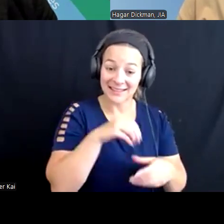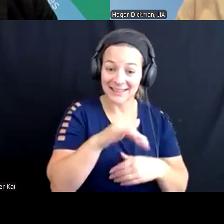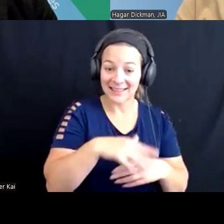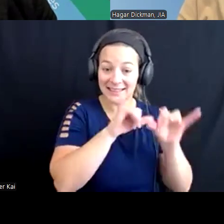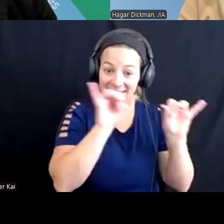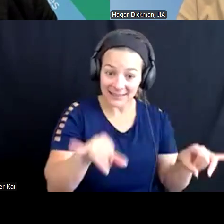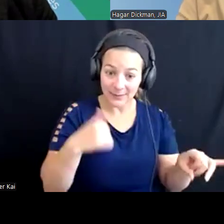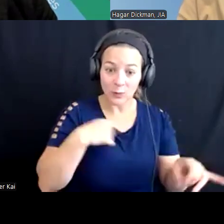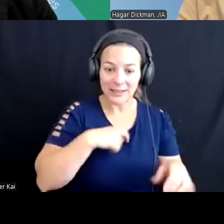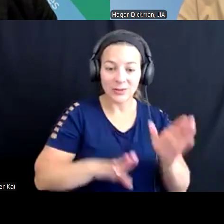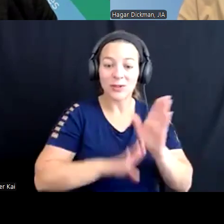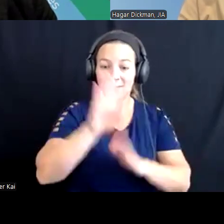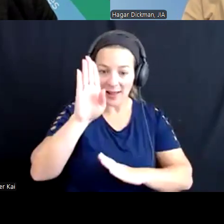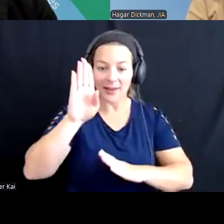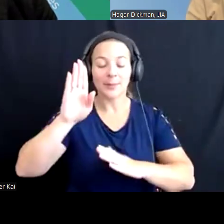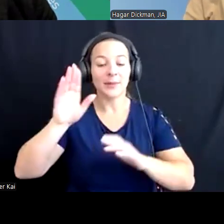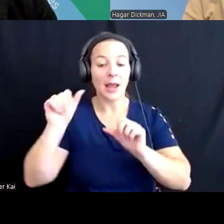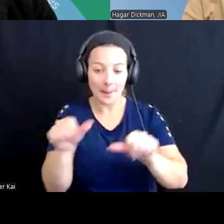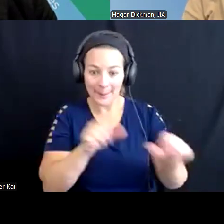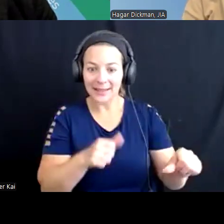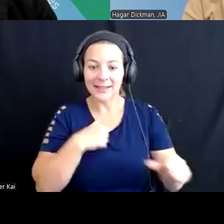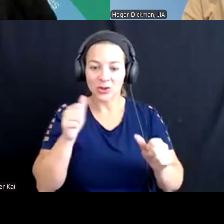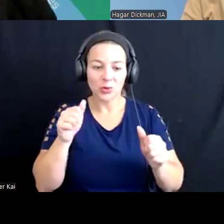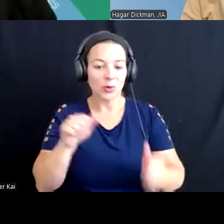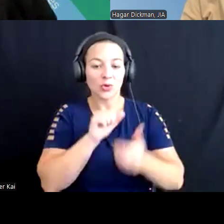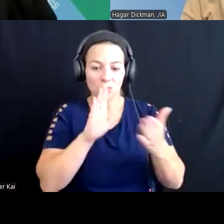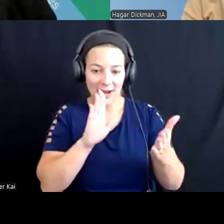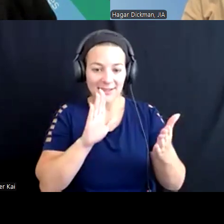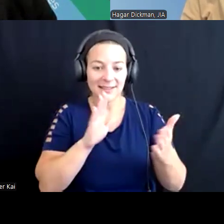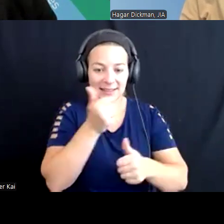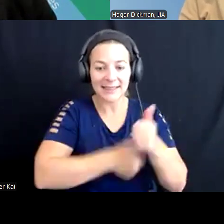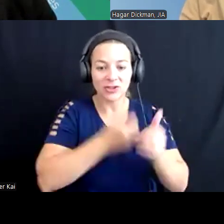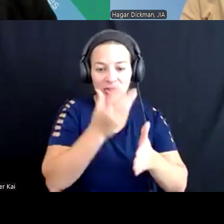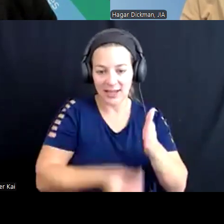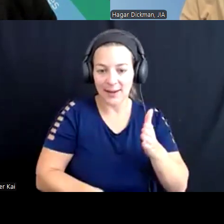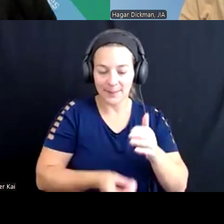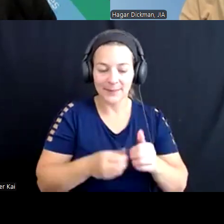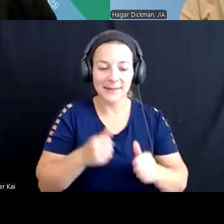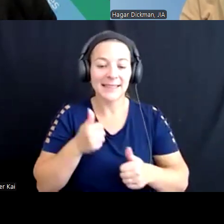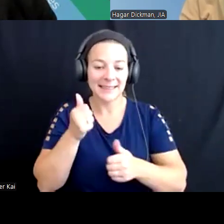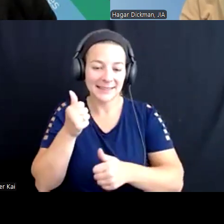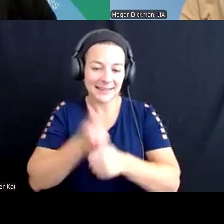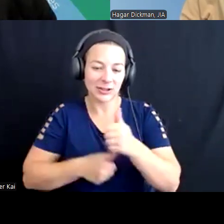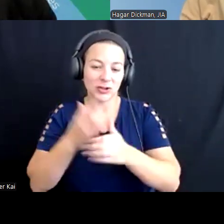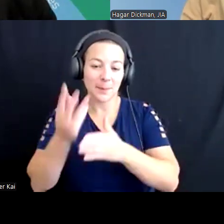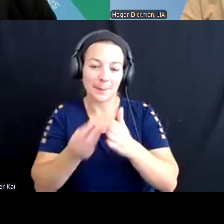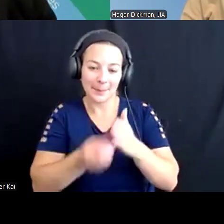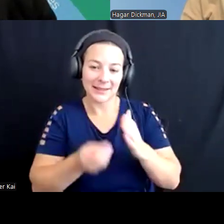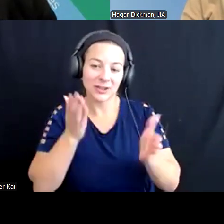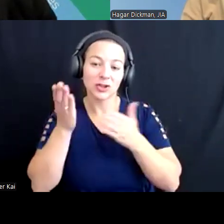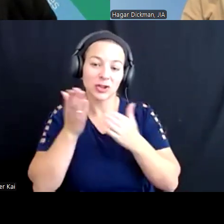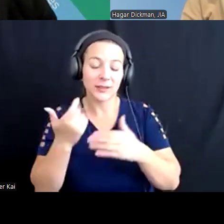close those gaps by addressing those system level drivers of disparity. So as we're continuing to make significant investments in home and